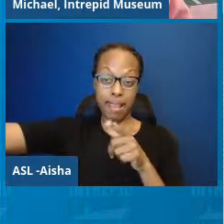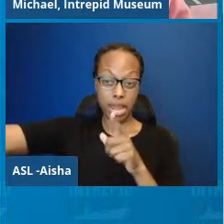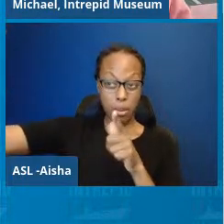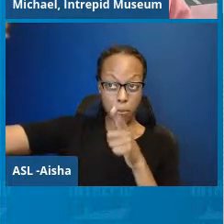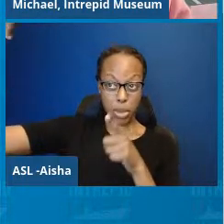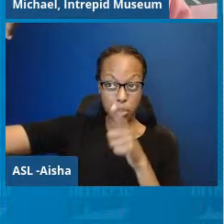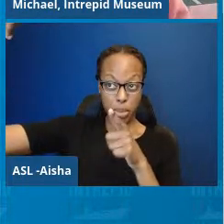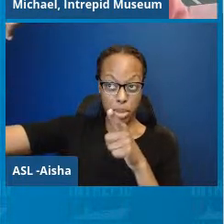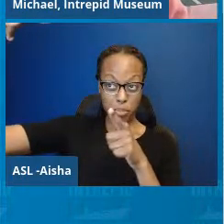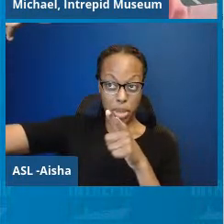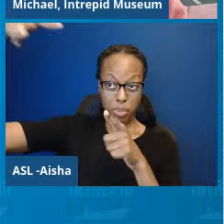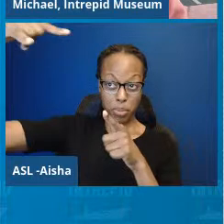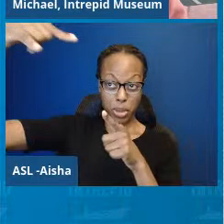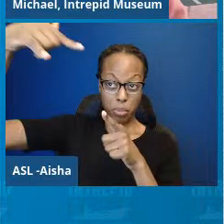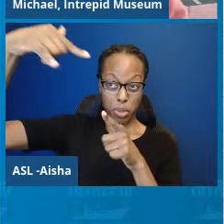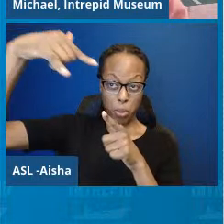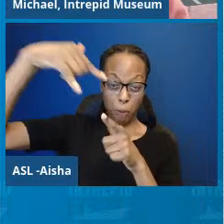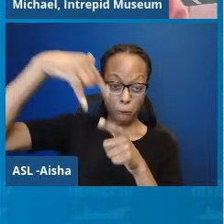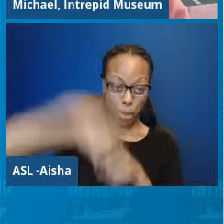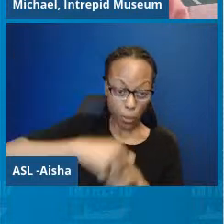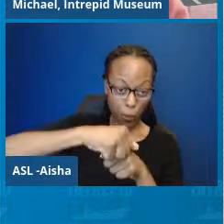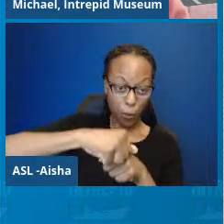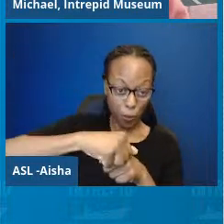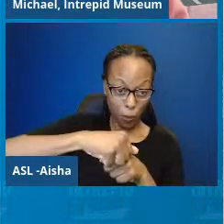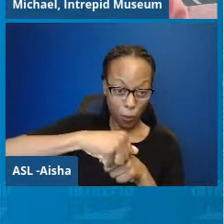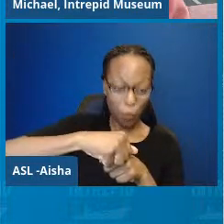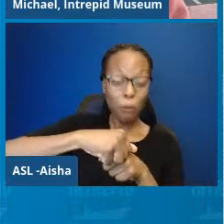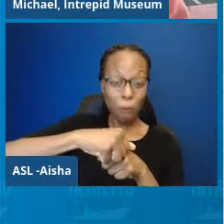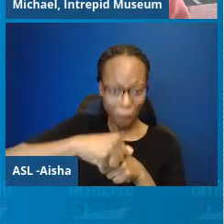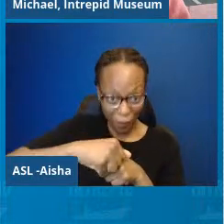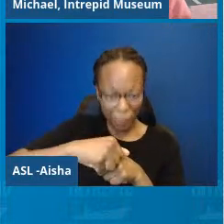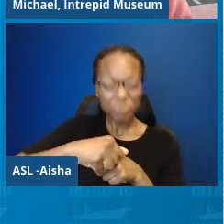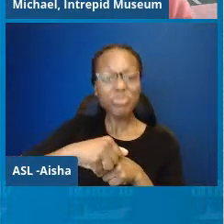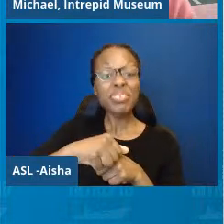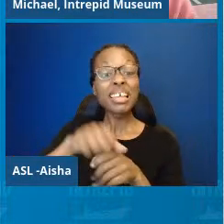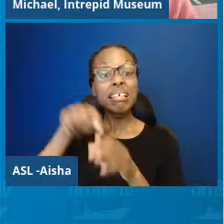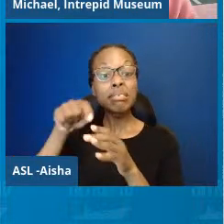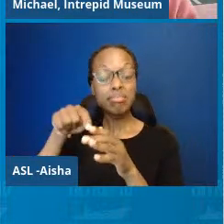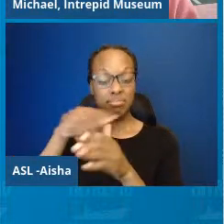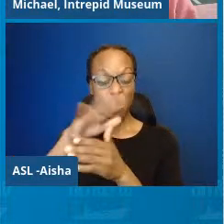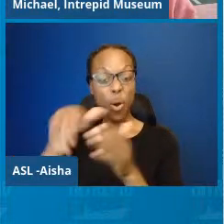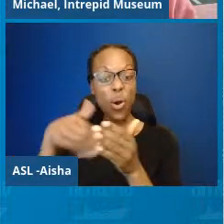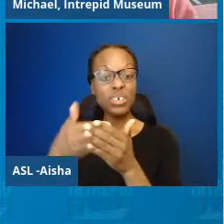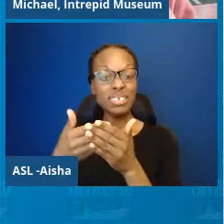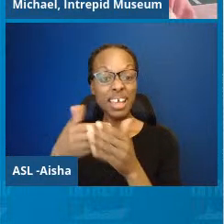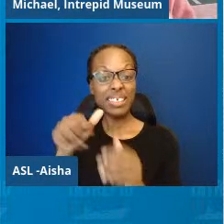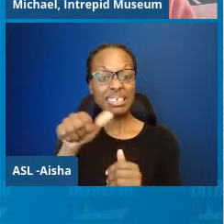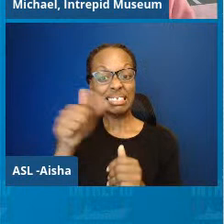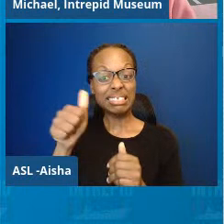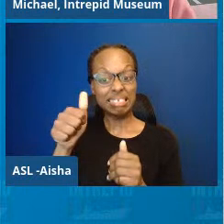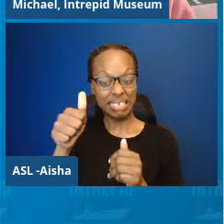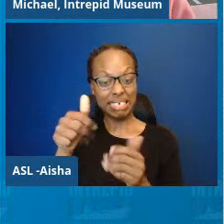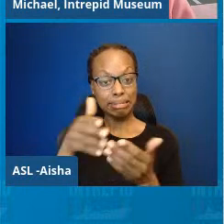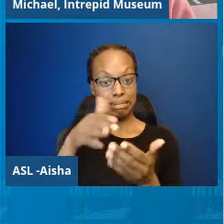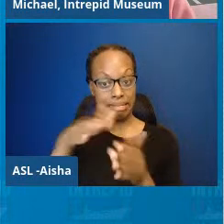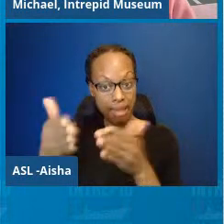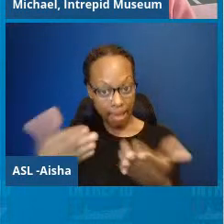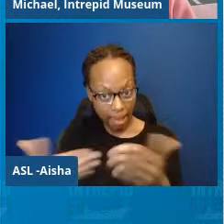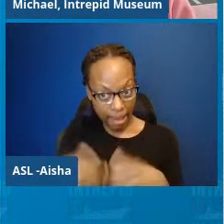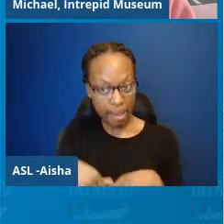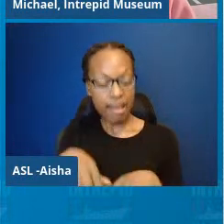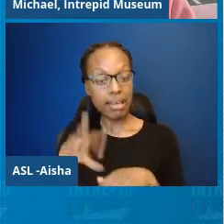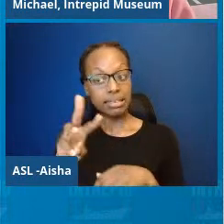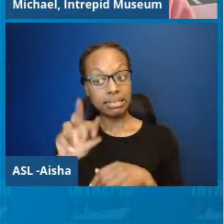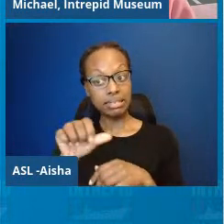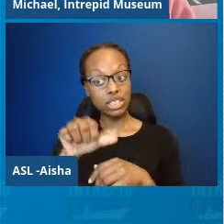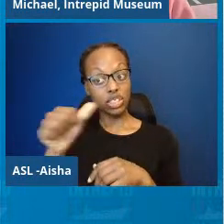It killed about 10 of them and injuring 6 others, severely injuring them. But those 6 survivors